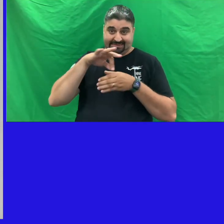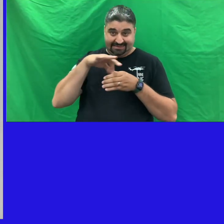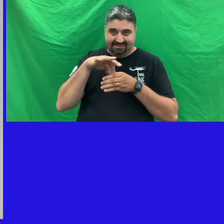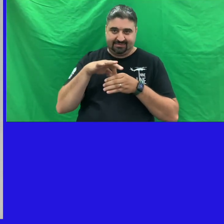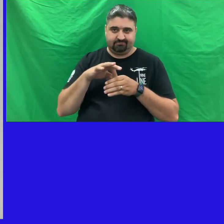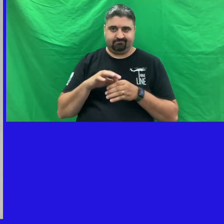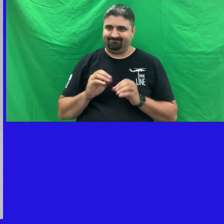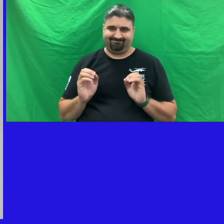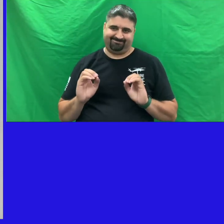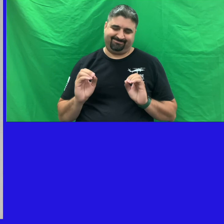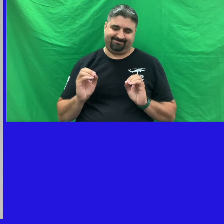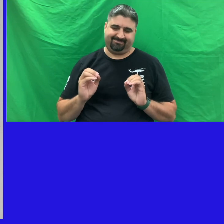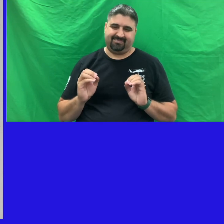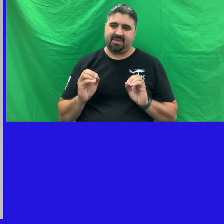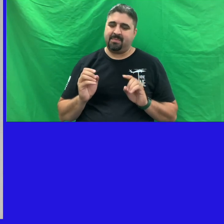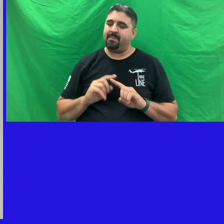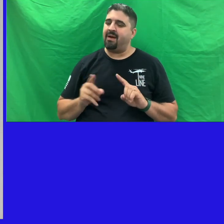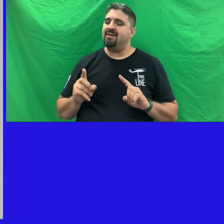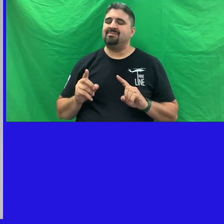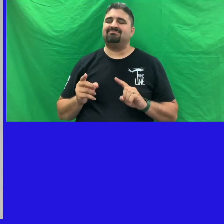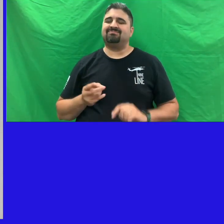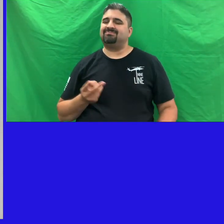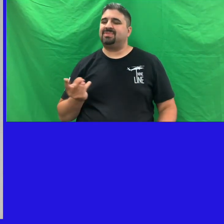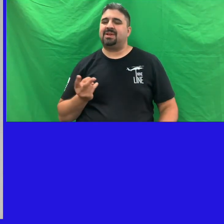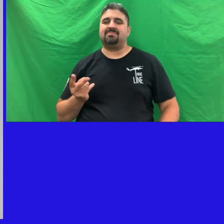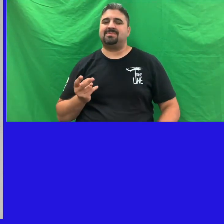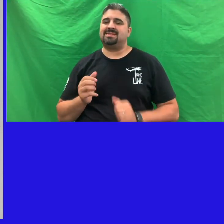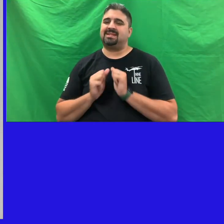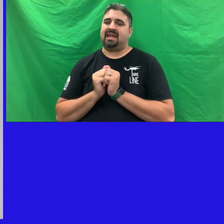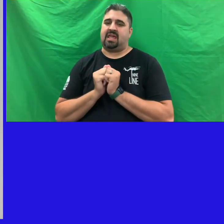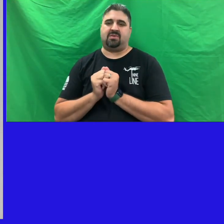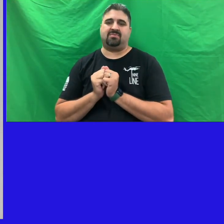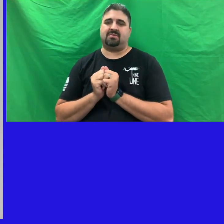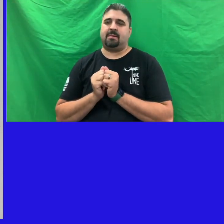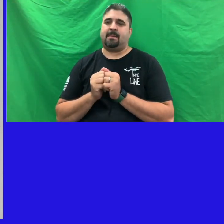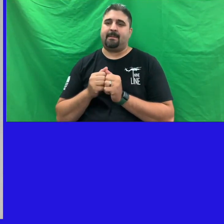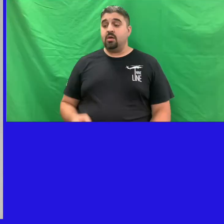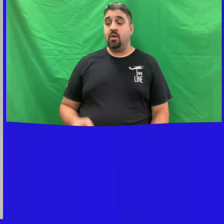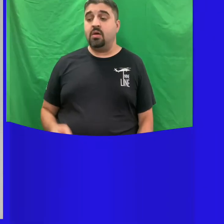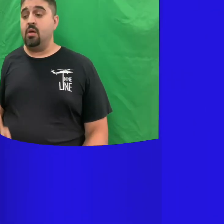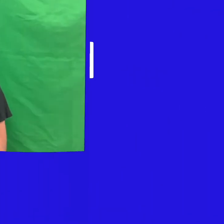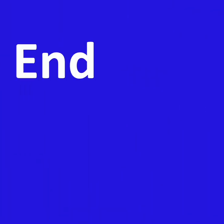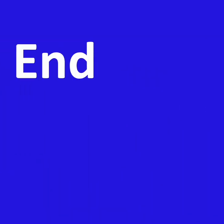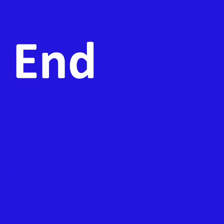tea. They were two close friends sitting alone together.